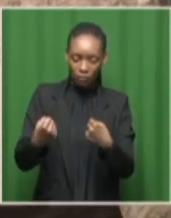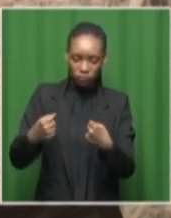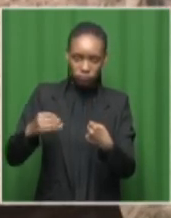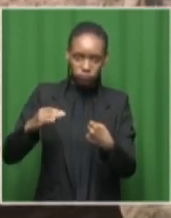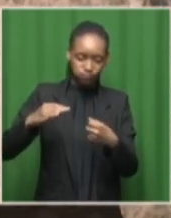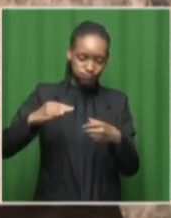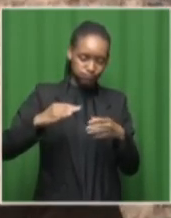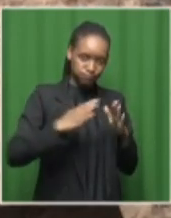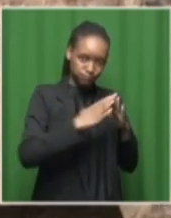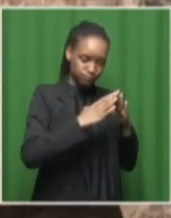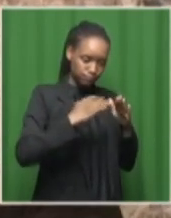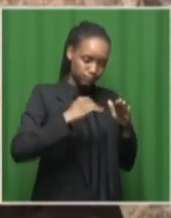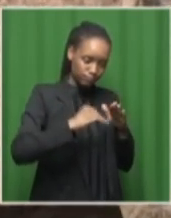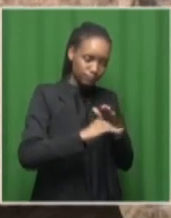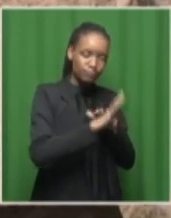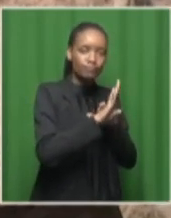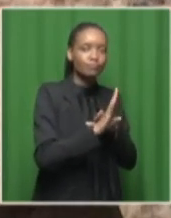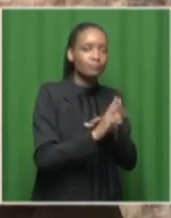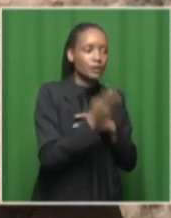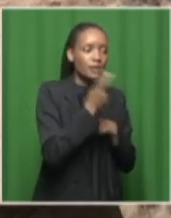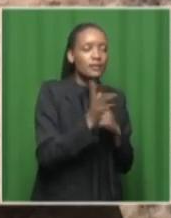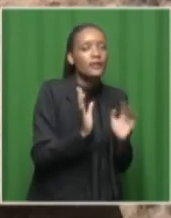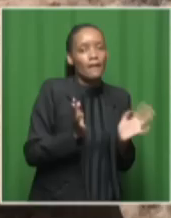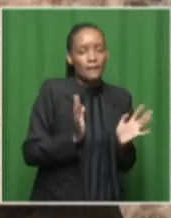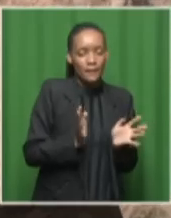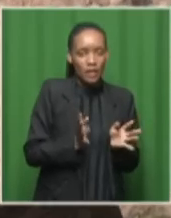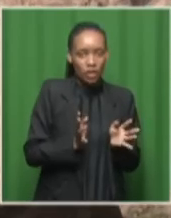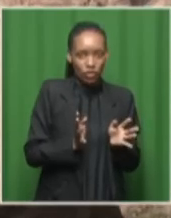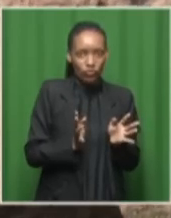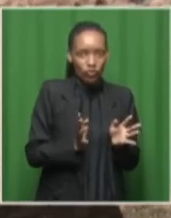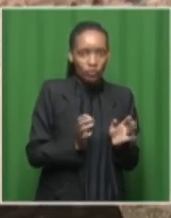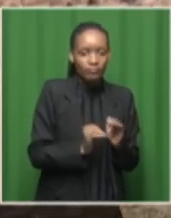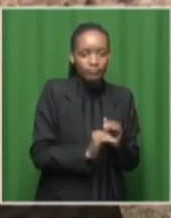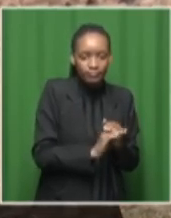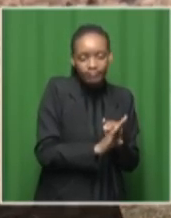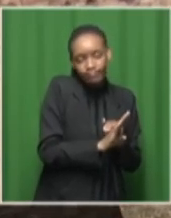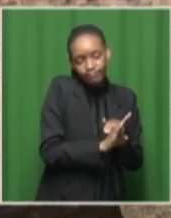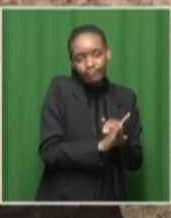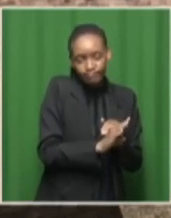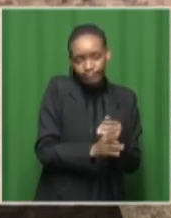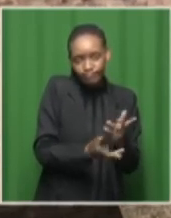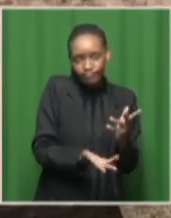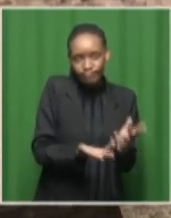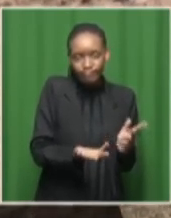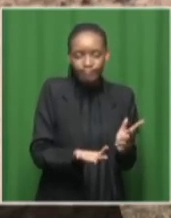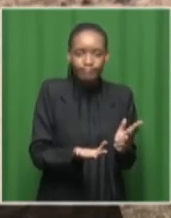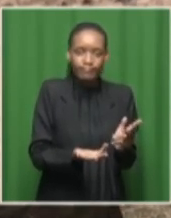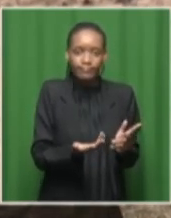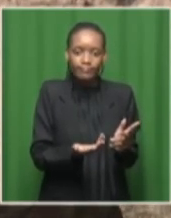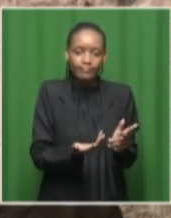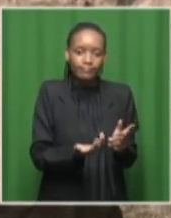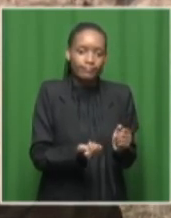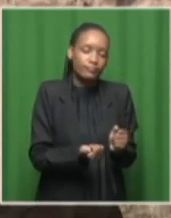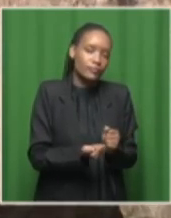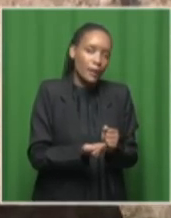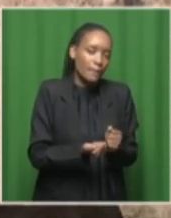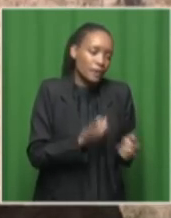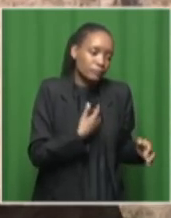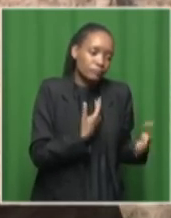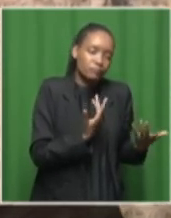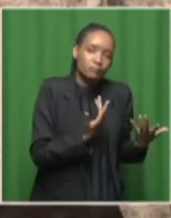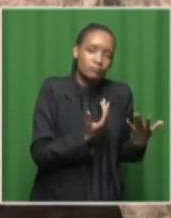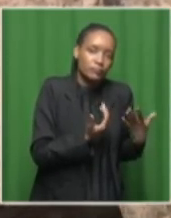the home of Buthelezi to come and also perhaps offer some directions and